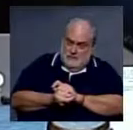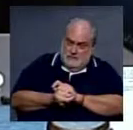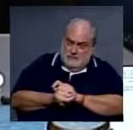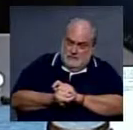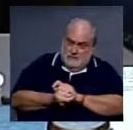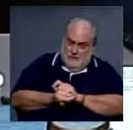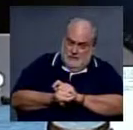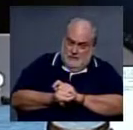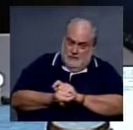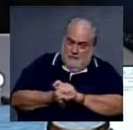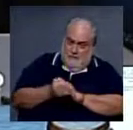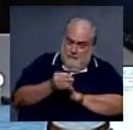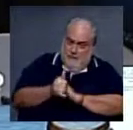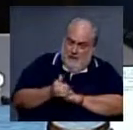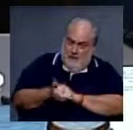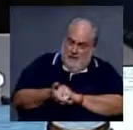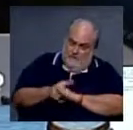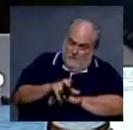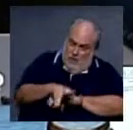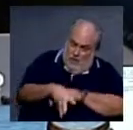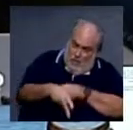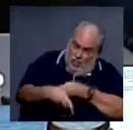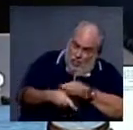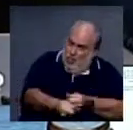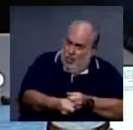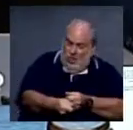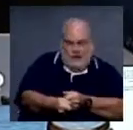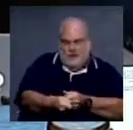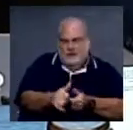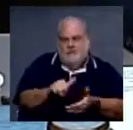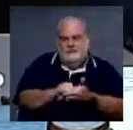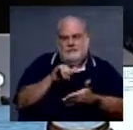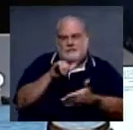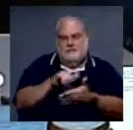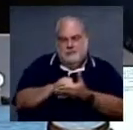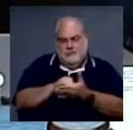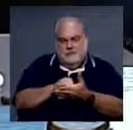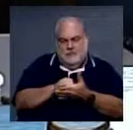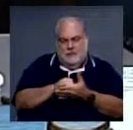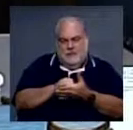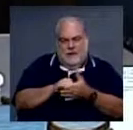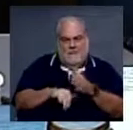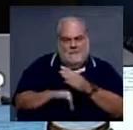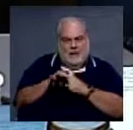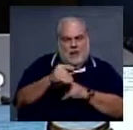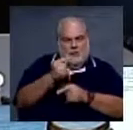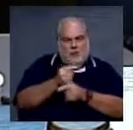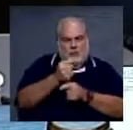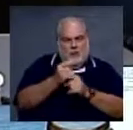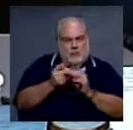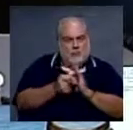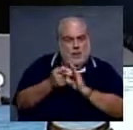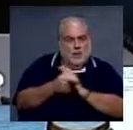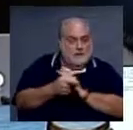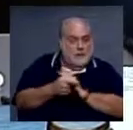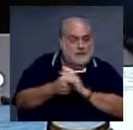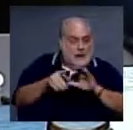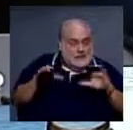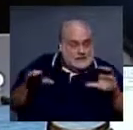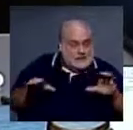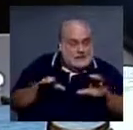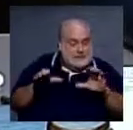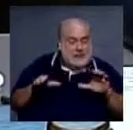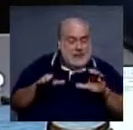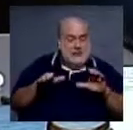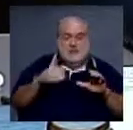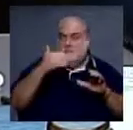you know, by just simply throwing money at it, and that's going to be the challenge, is finding effective programs that hopefully are doing as good